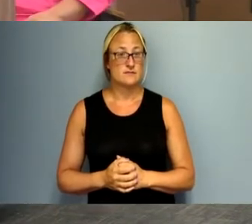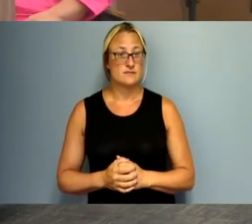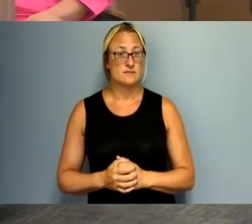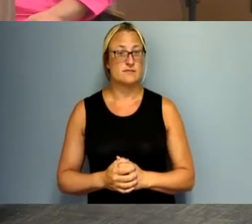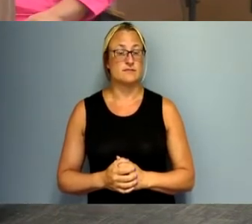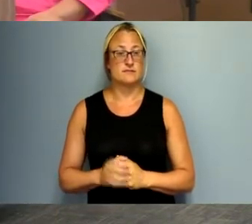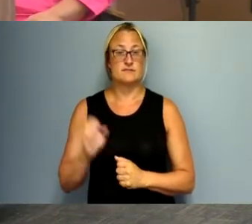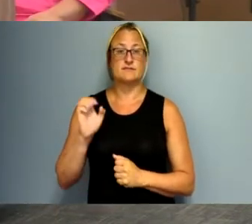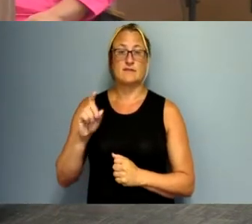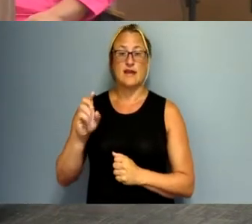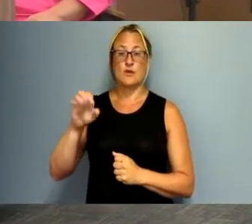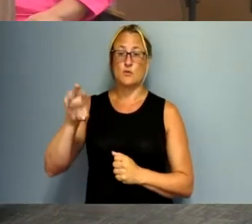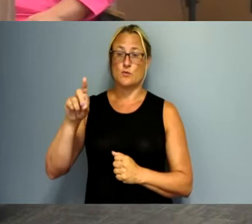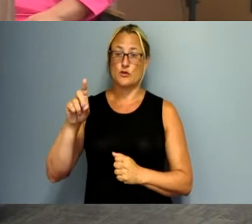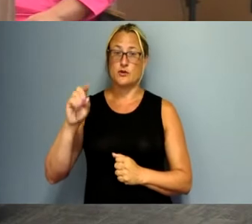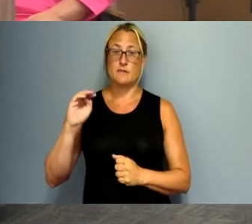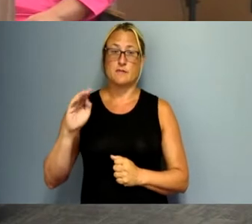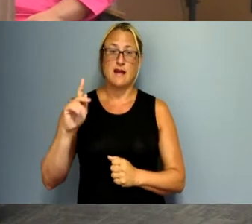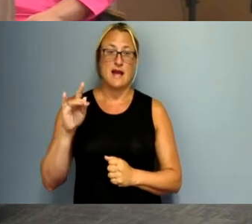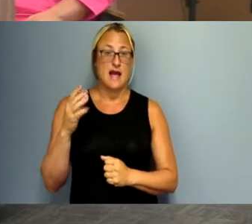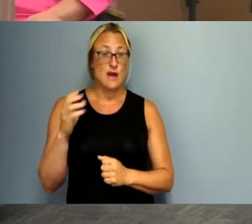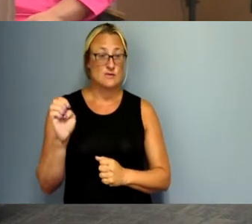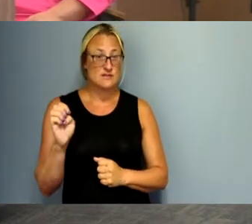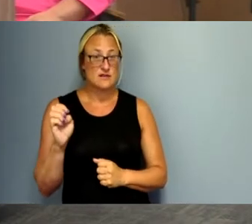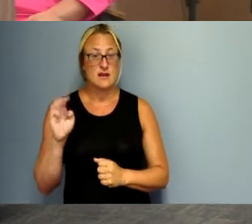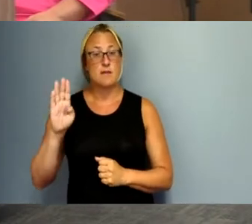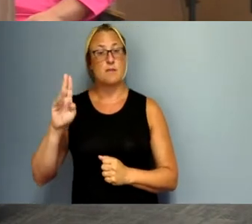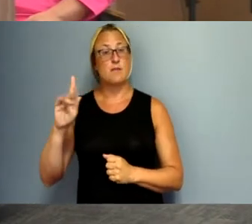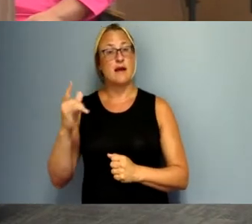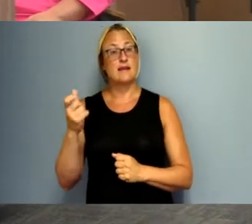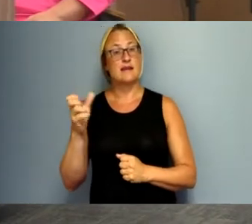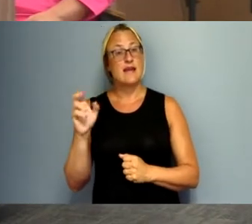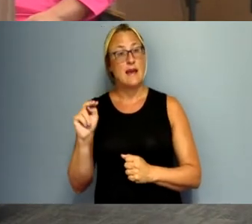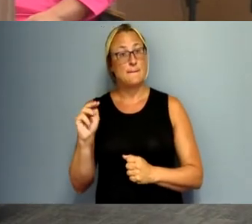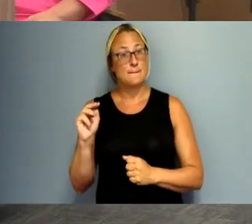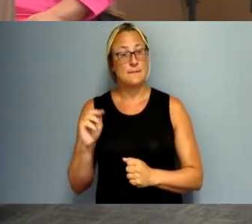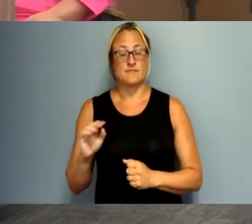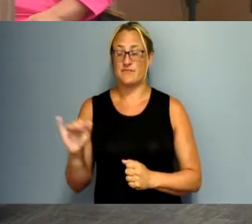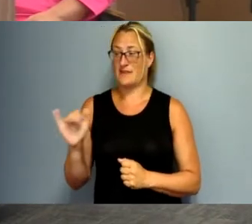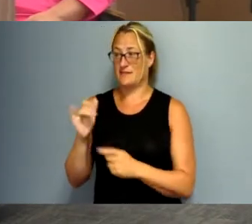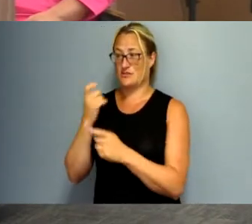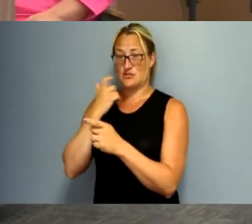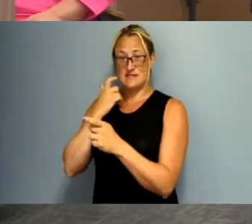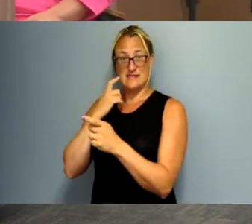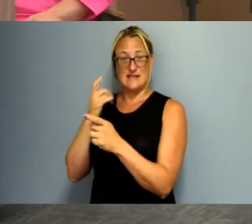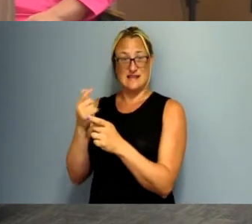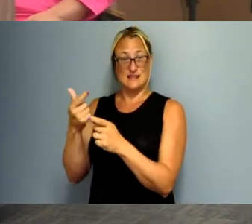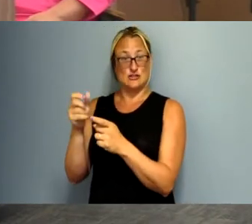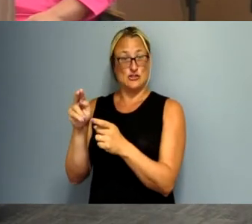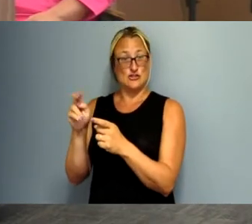Edward Mackhouse, Buckingham. So, as Jean said, it's good to get together,